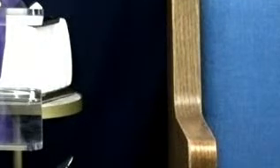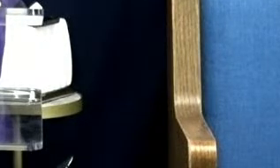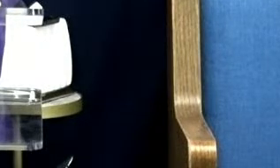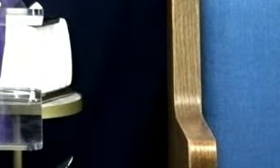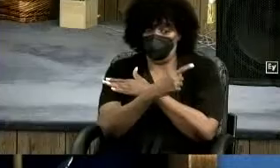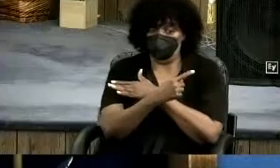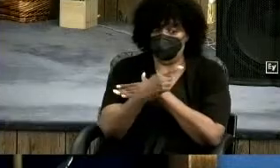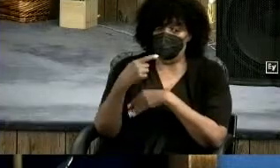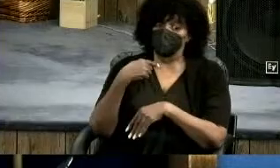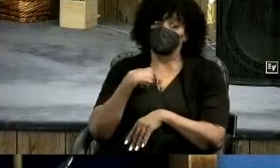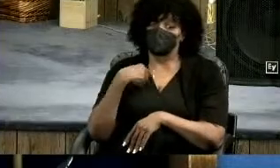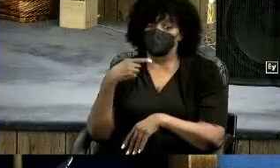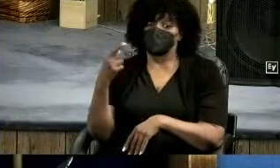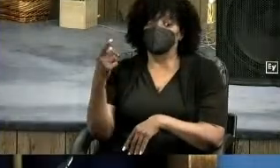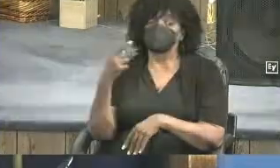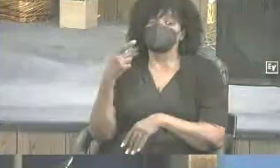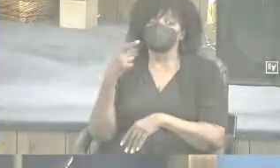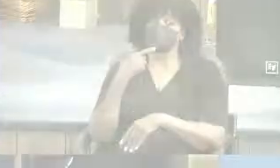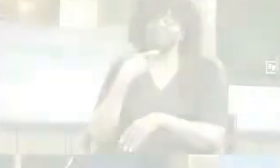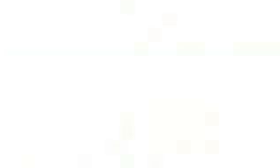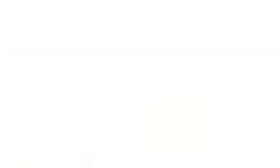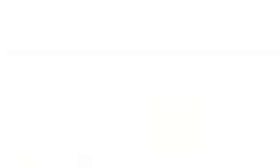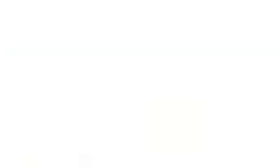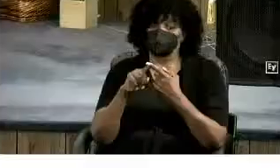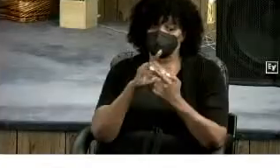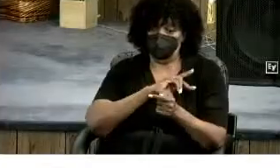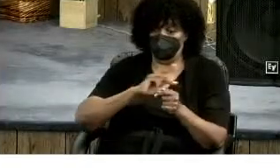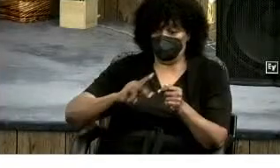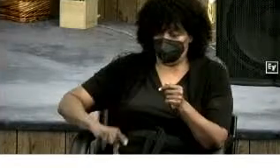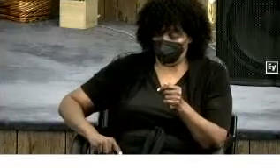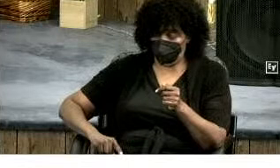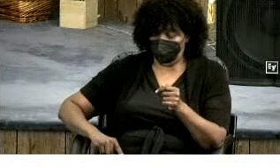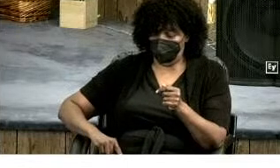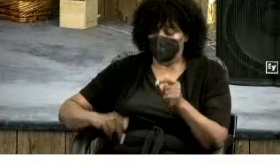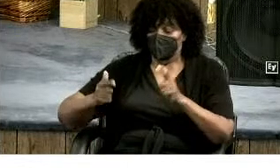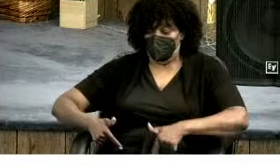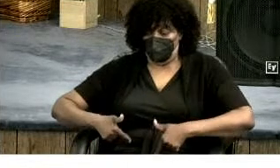I said to the king, may the king live forever. Good start.